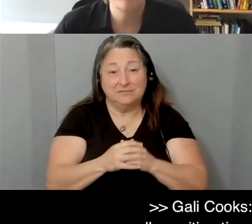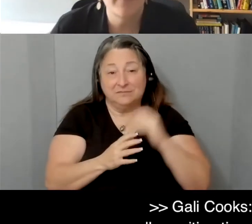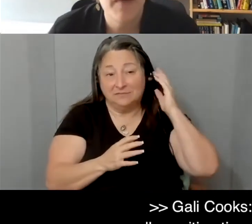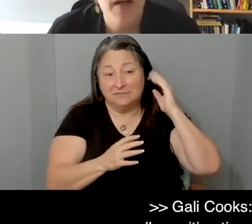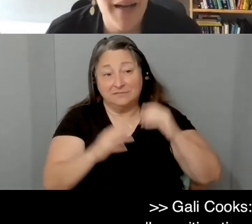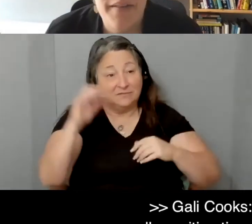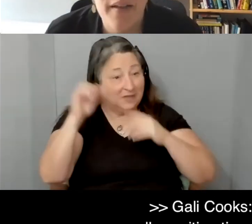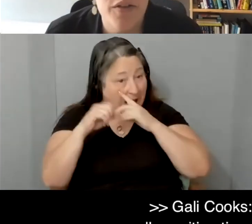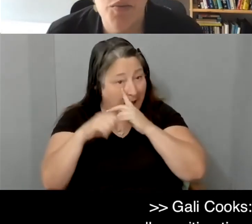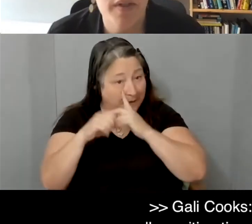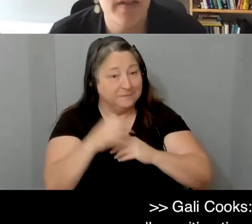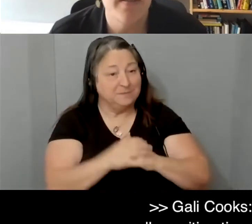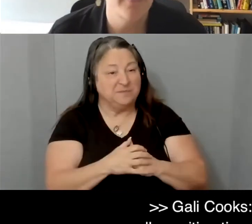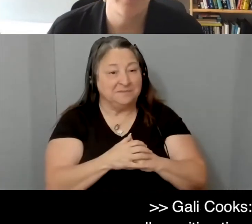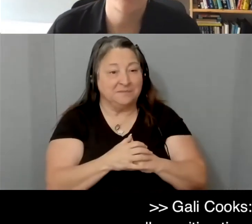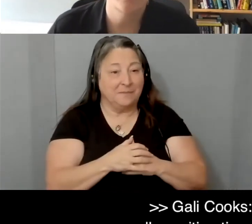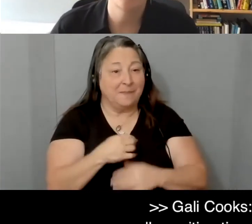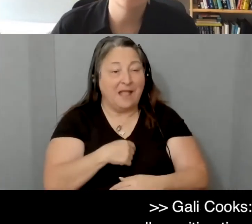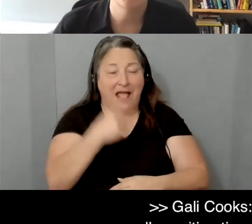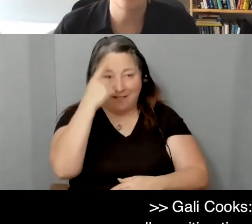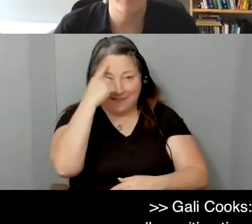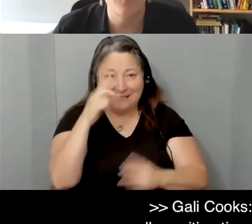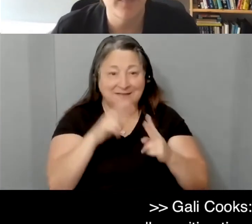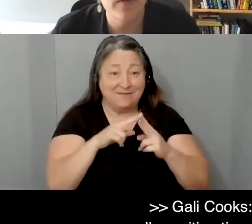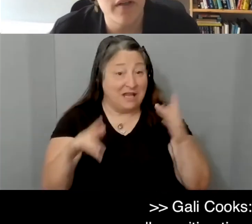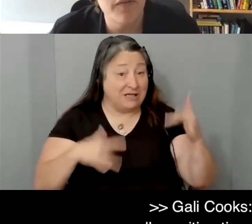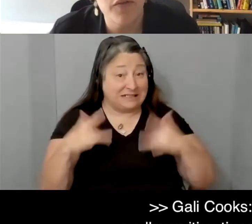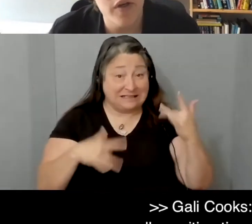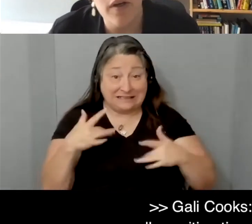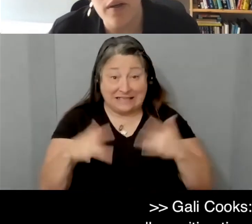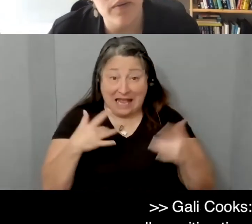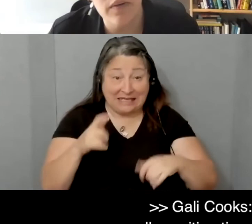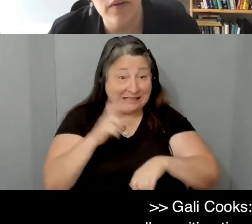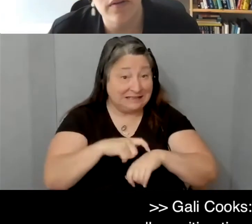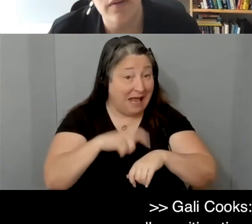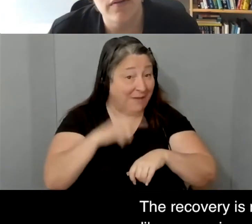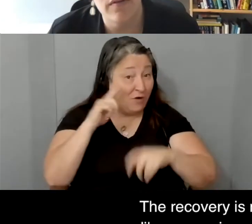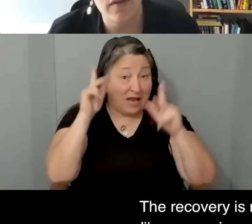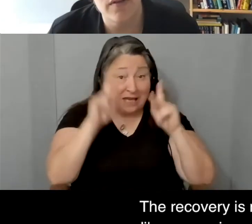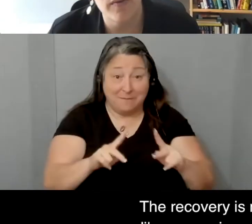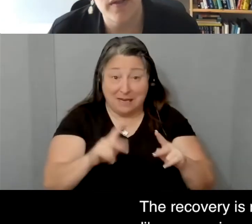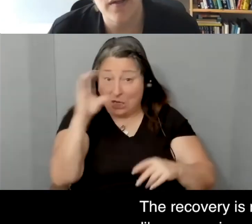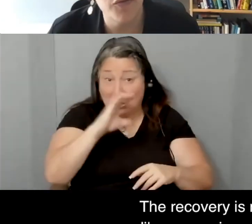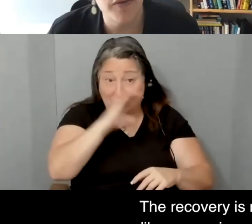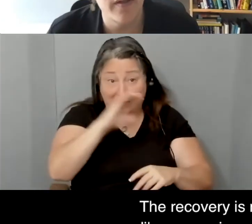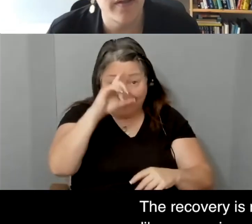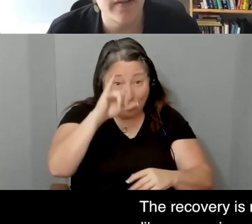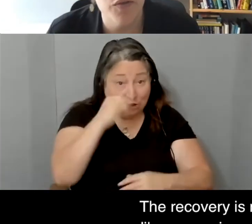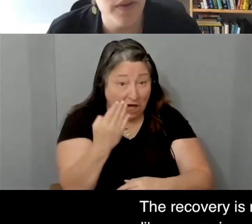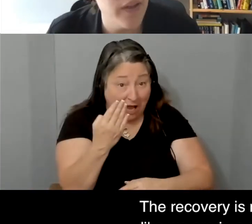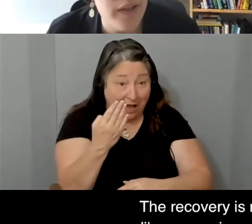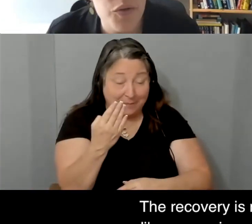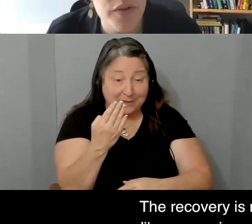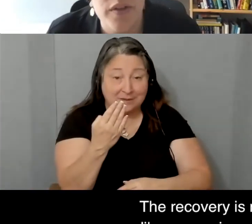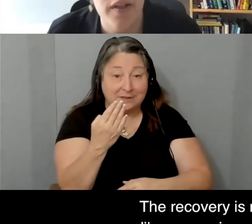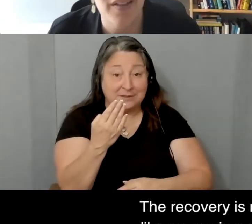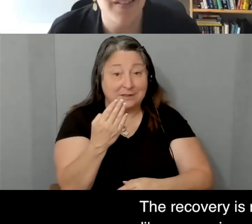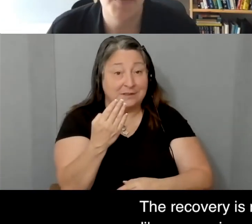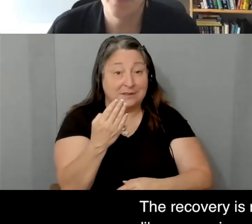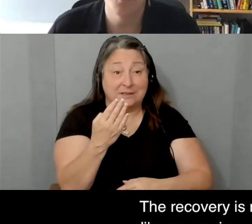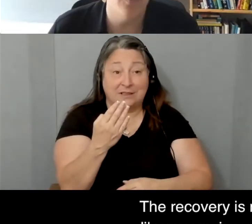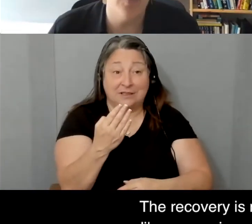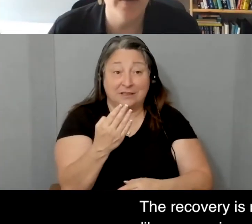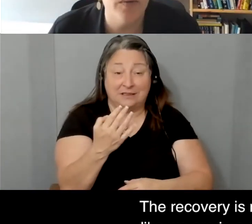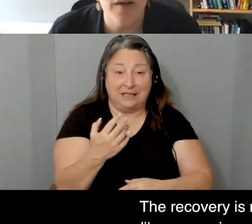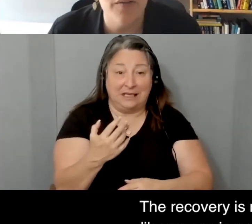Yeah. So. I think it's a really exciting time for anyone looking for a job. The recovery is really